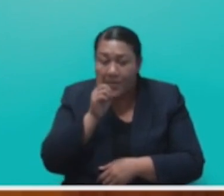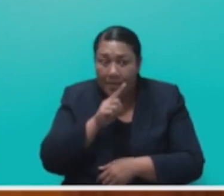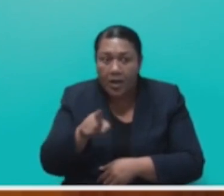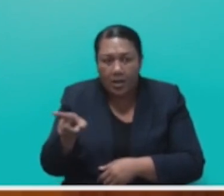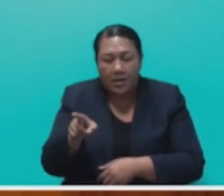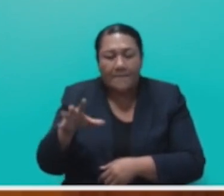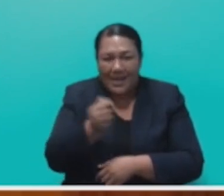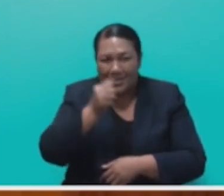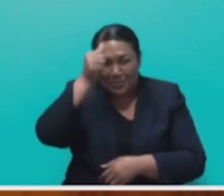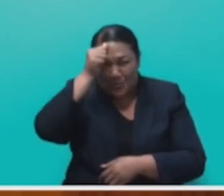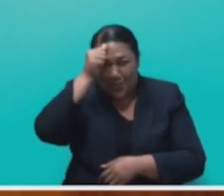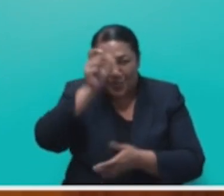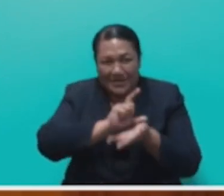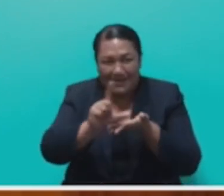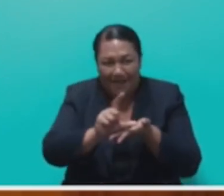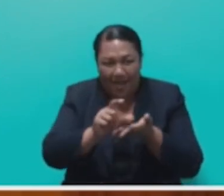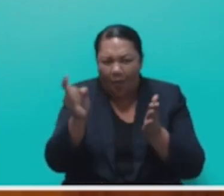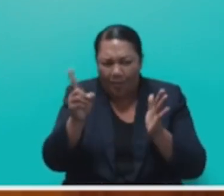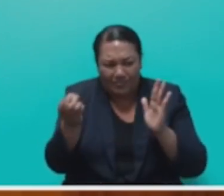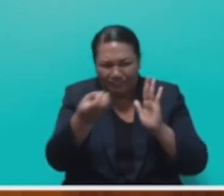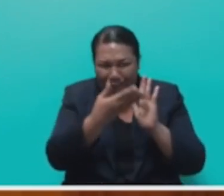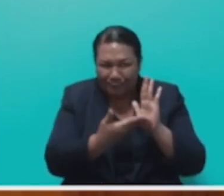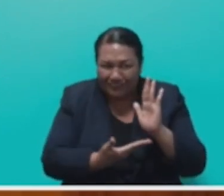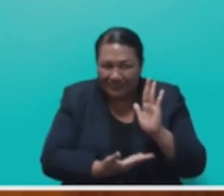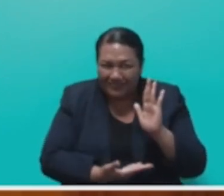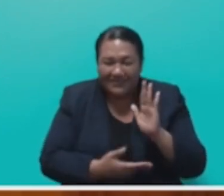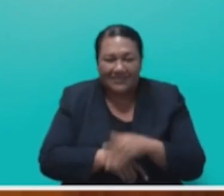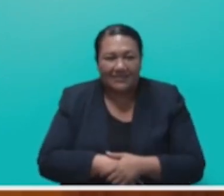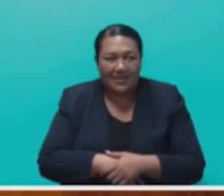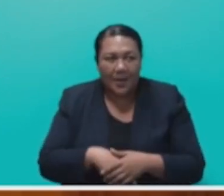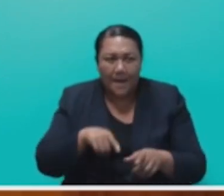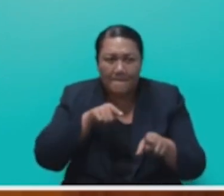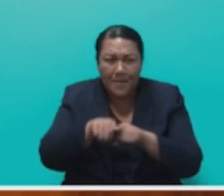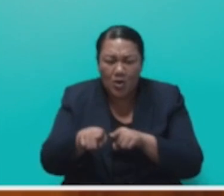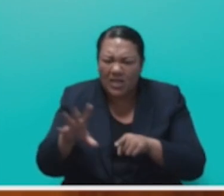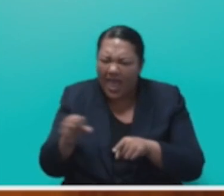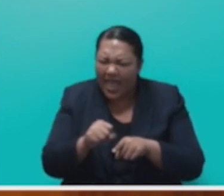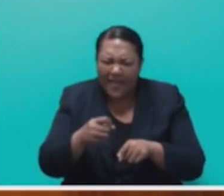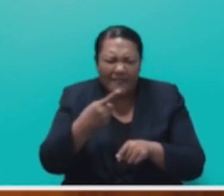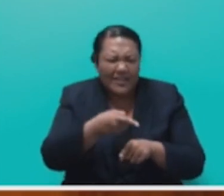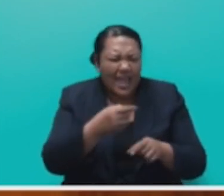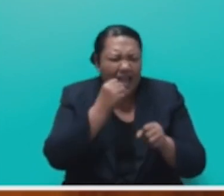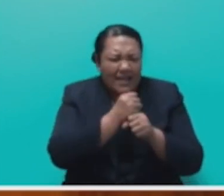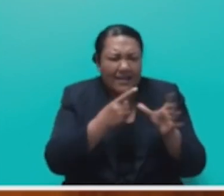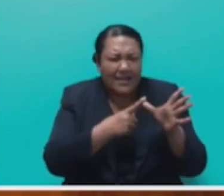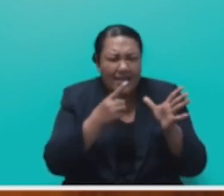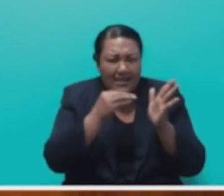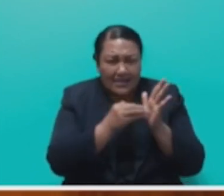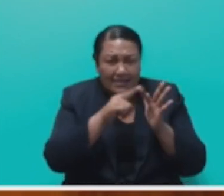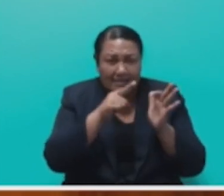know. Most of this sometimes is taken care of by a lot of gazettes, Honourable Speaker. It's a bit